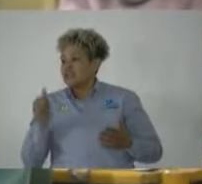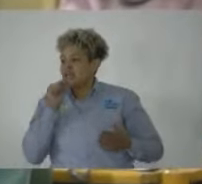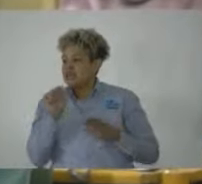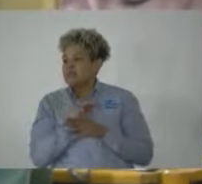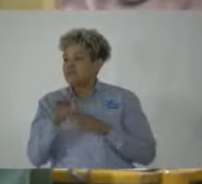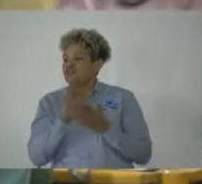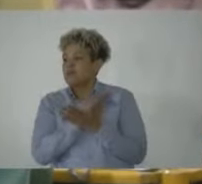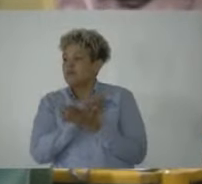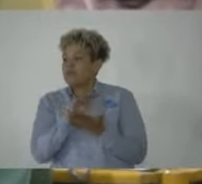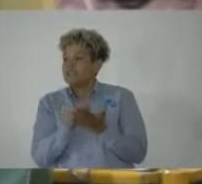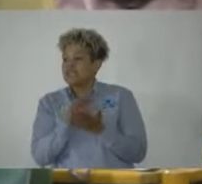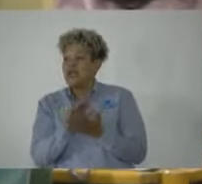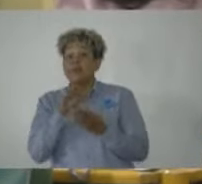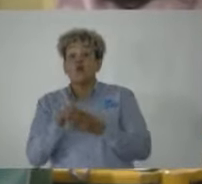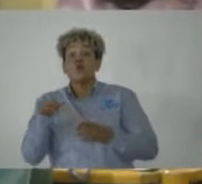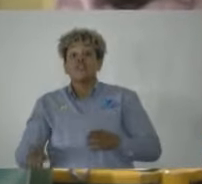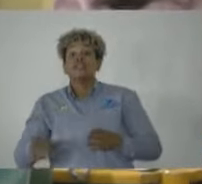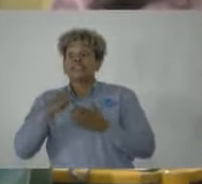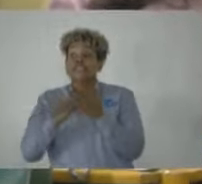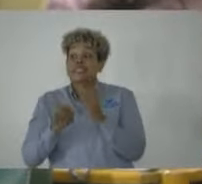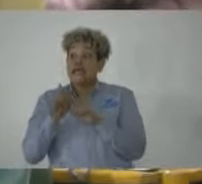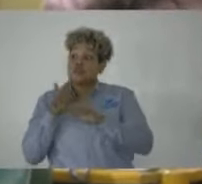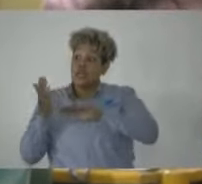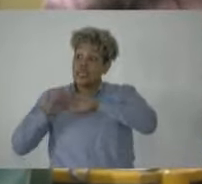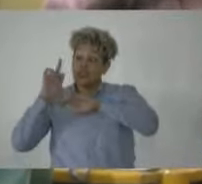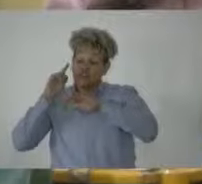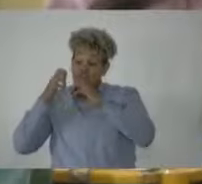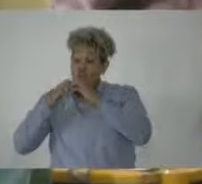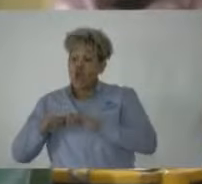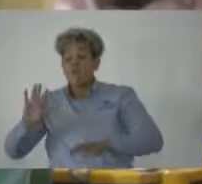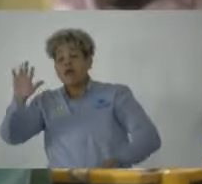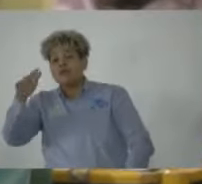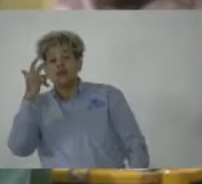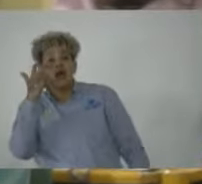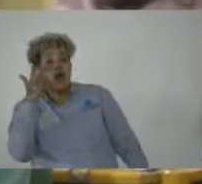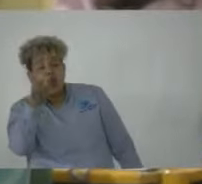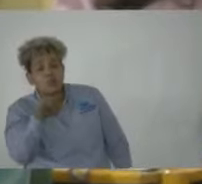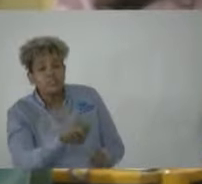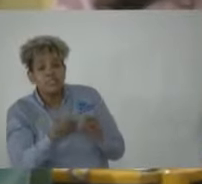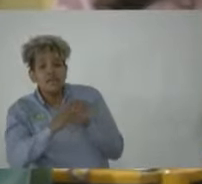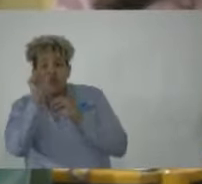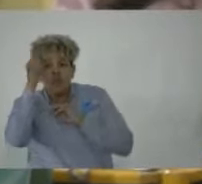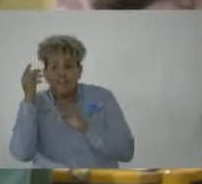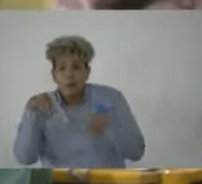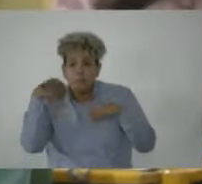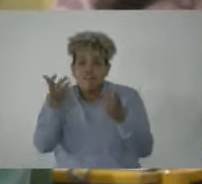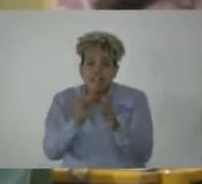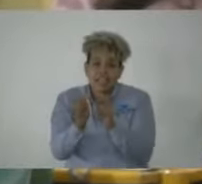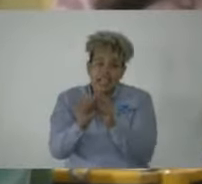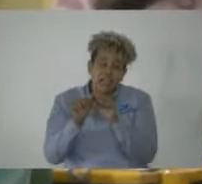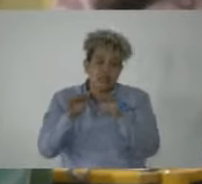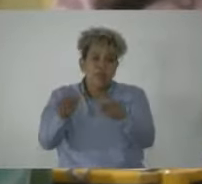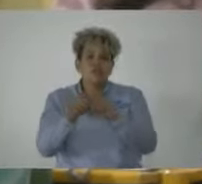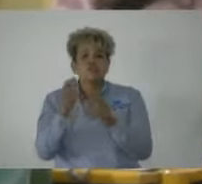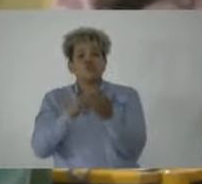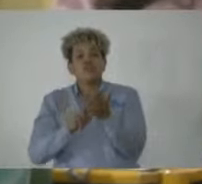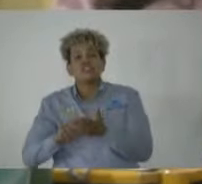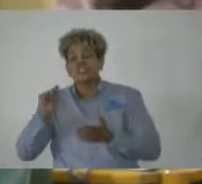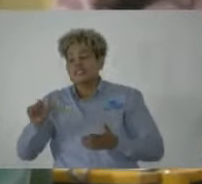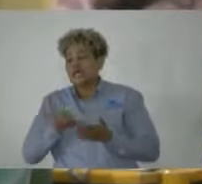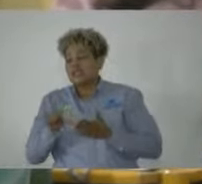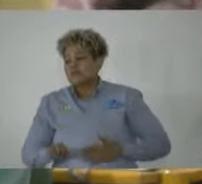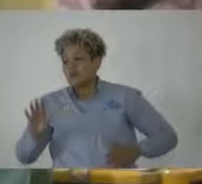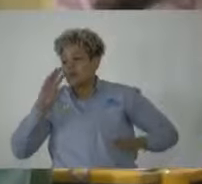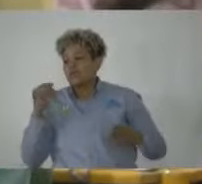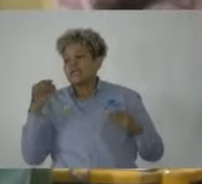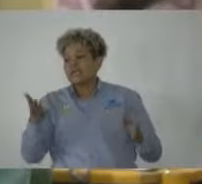paper tabled included that this is designed to increase compliance. Undoubtedly, the government providing a cash give back to registered taxpayers will incentivize